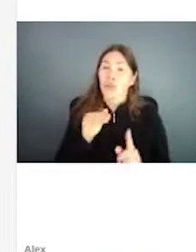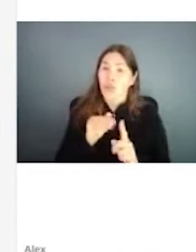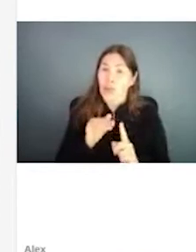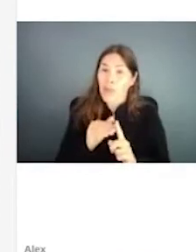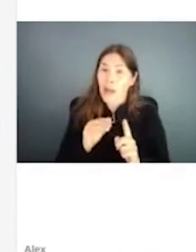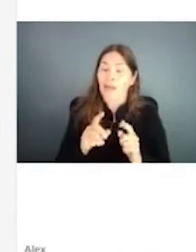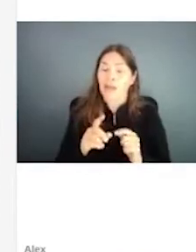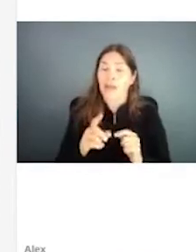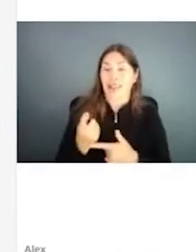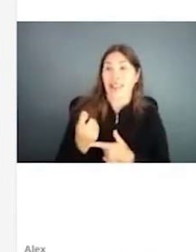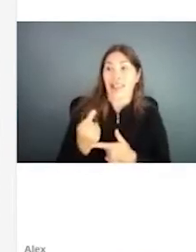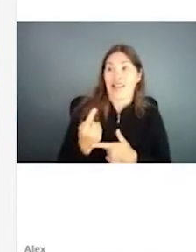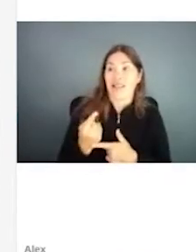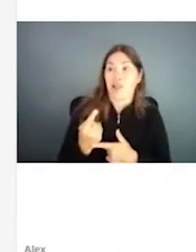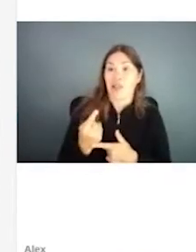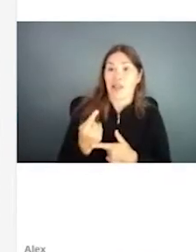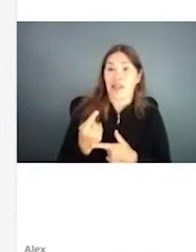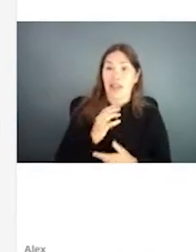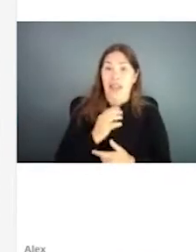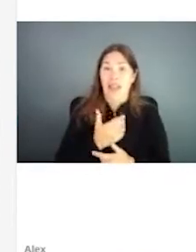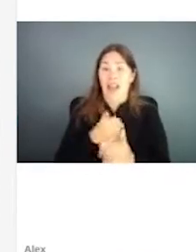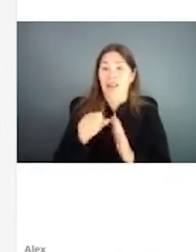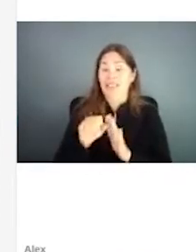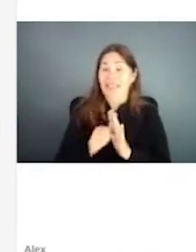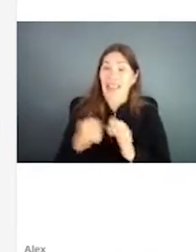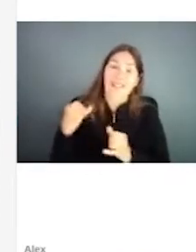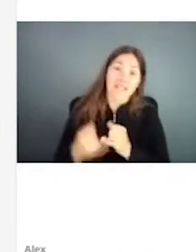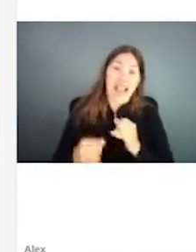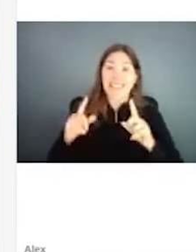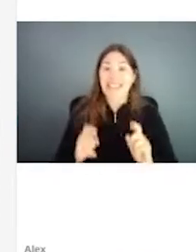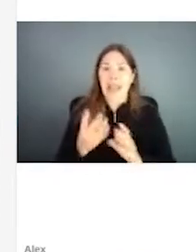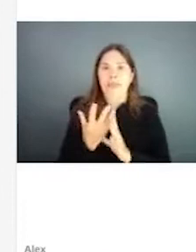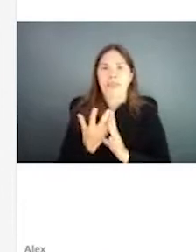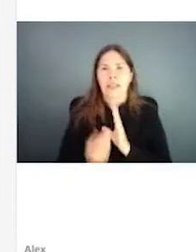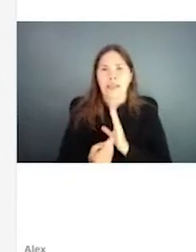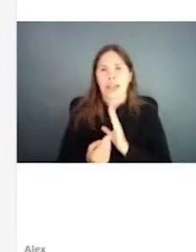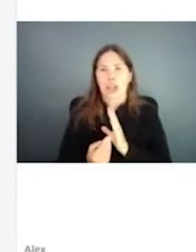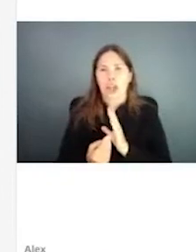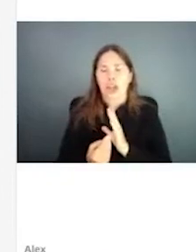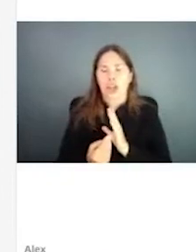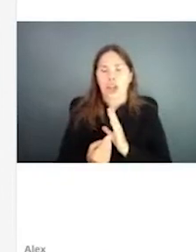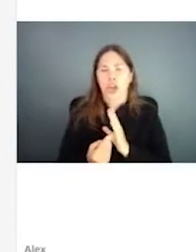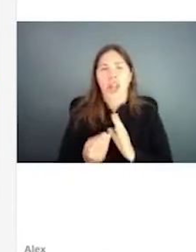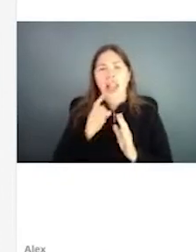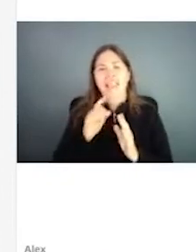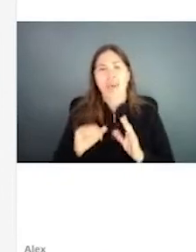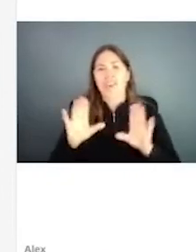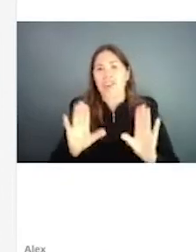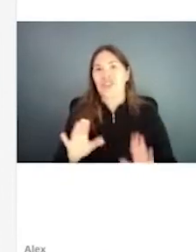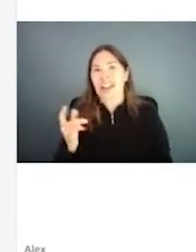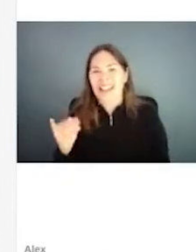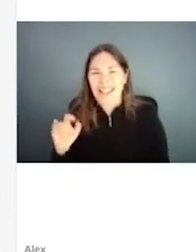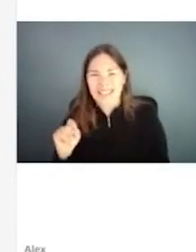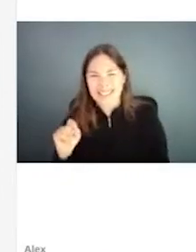last year, our state final exam disappeared. which was such a great gift. I was going to go